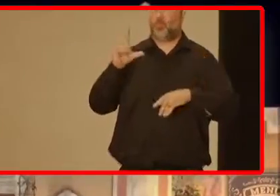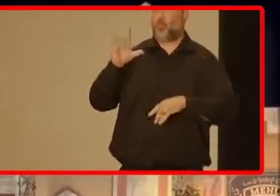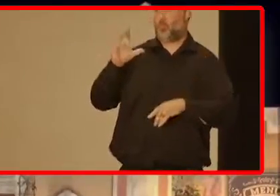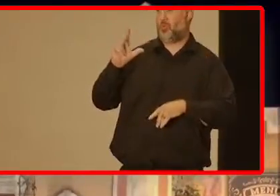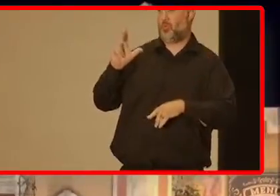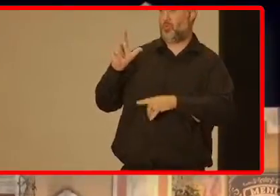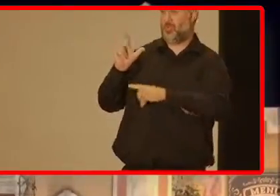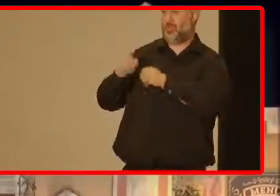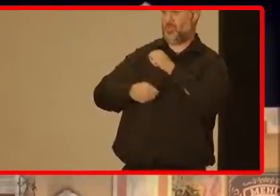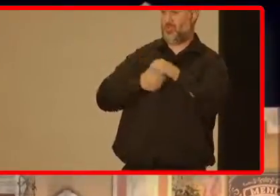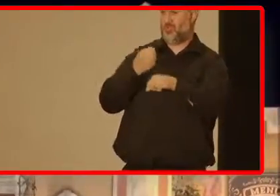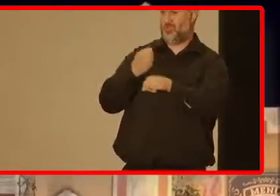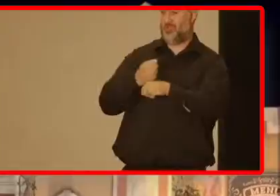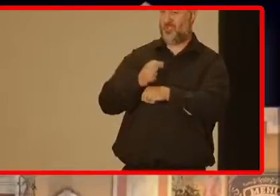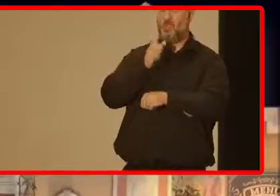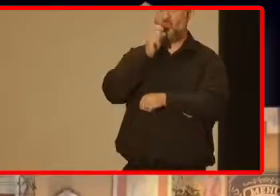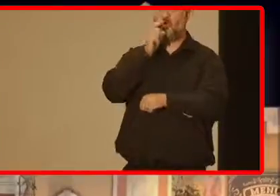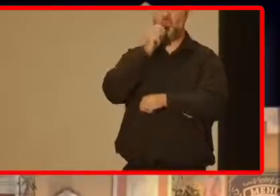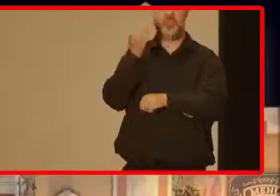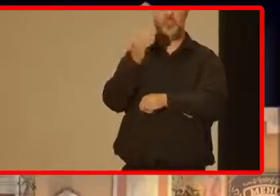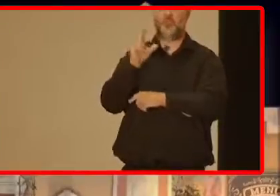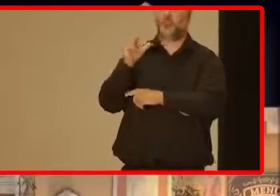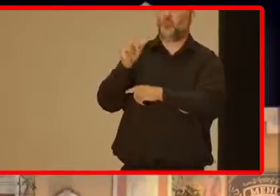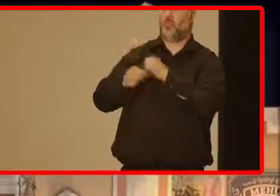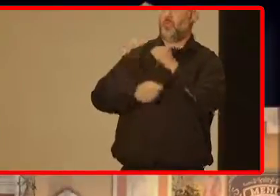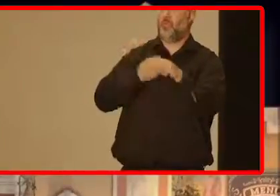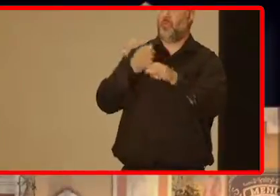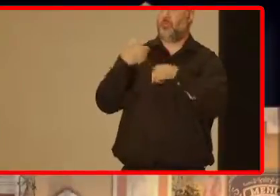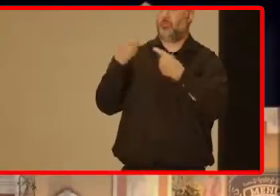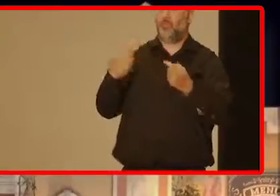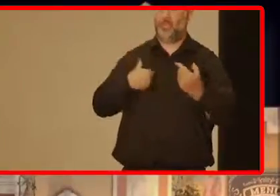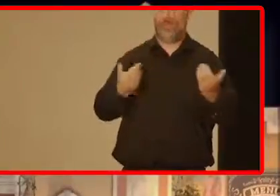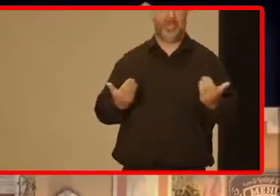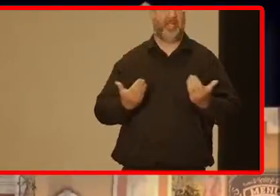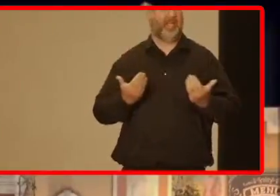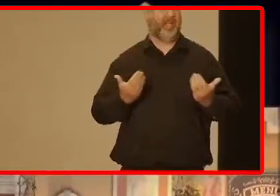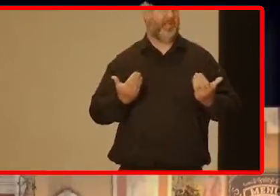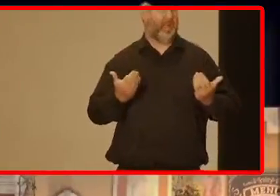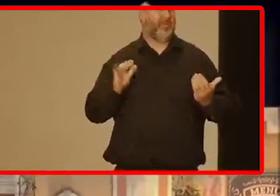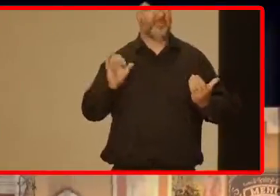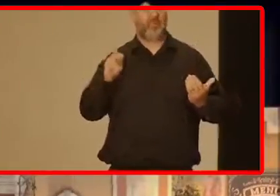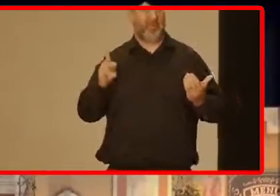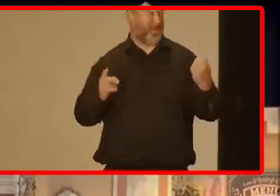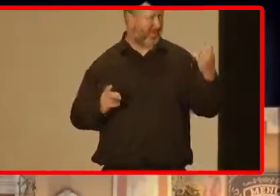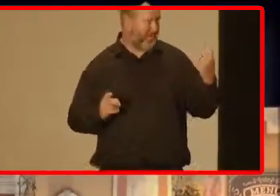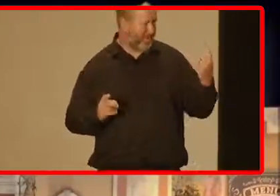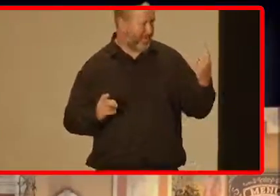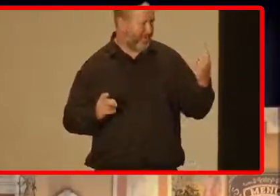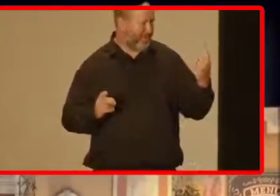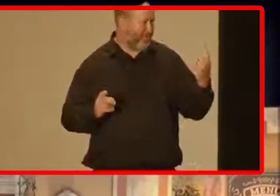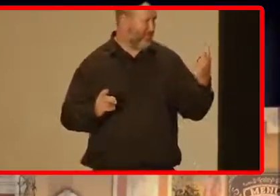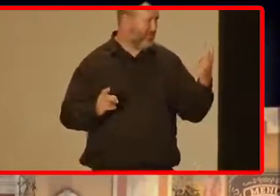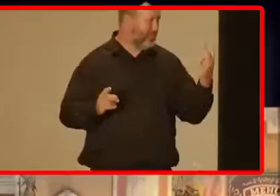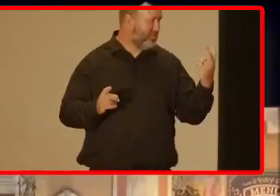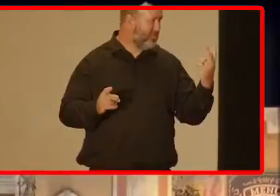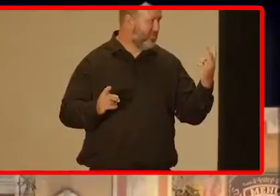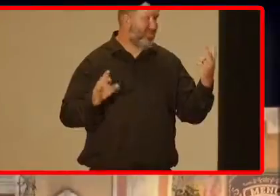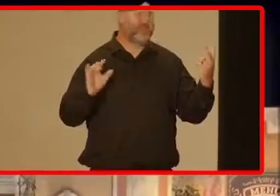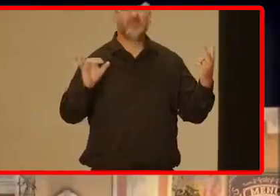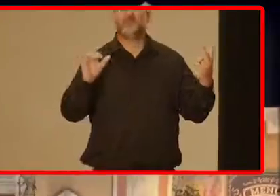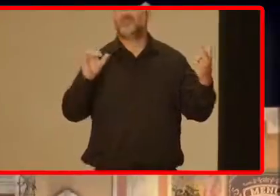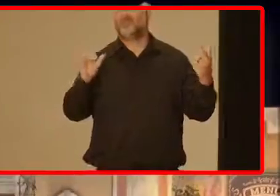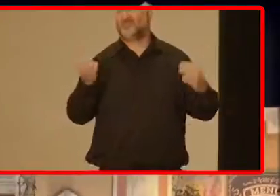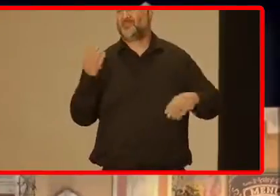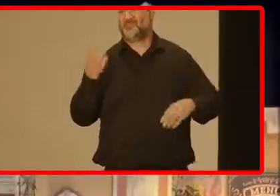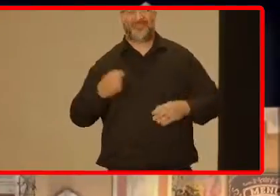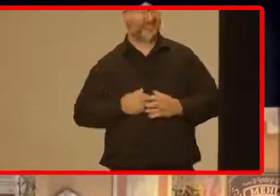23 years, have anybody who's been there as long as I've, well, okay, there we go. There we go. My own daughter stands up. There